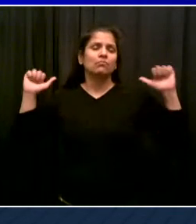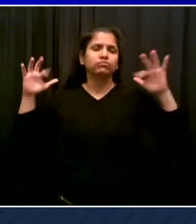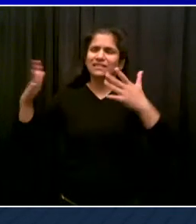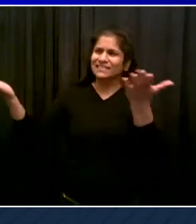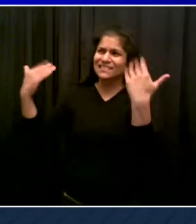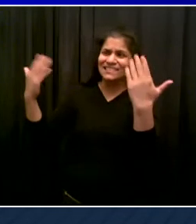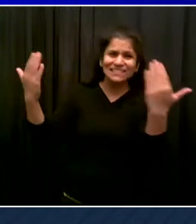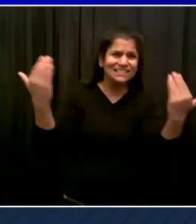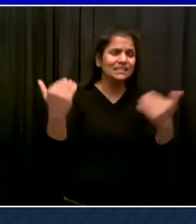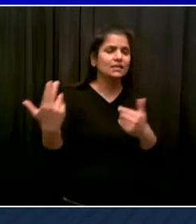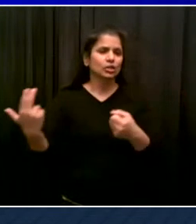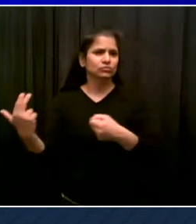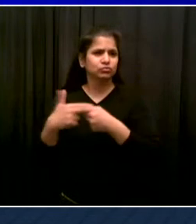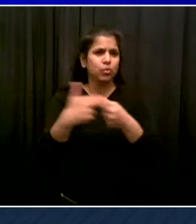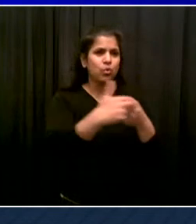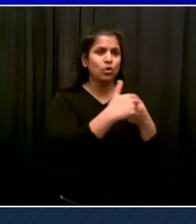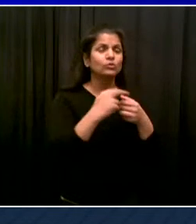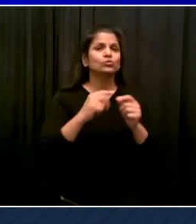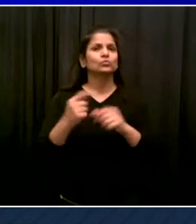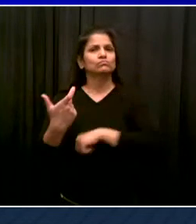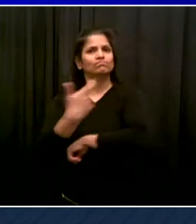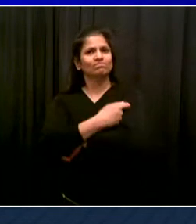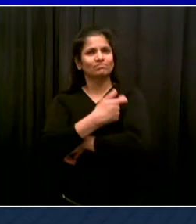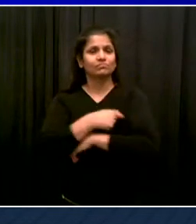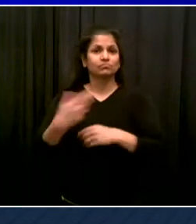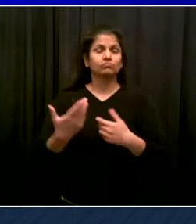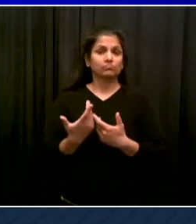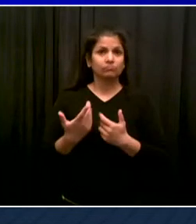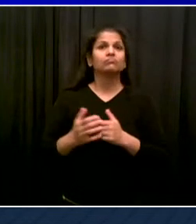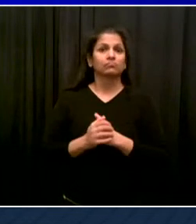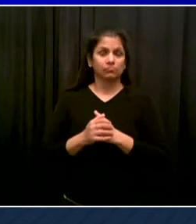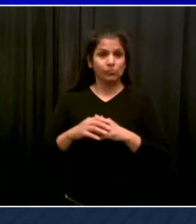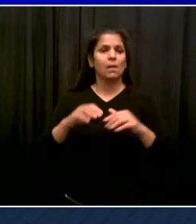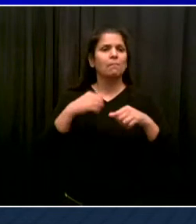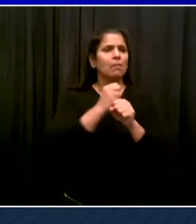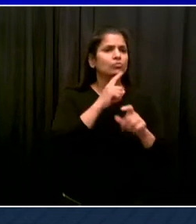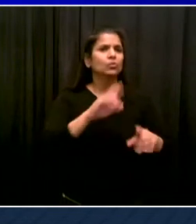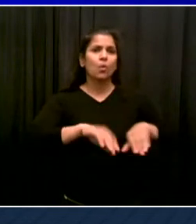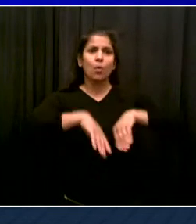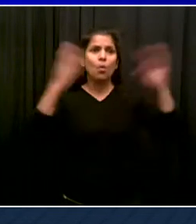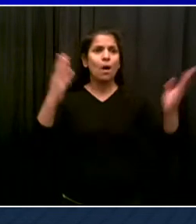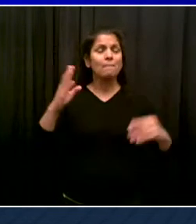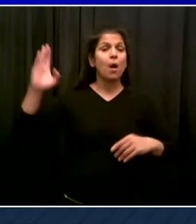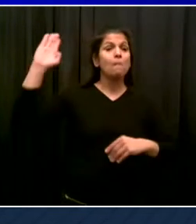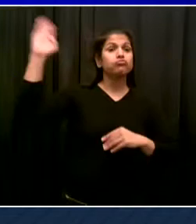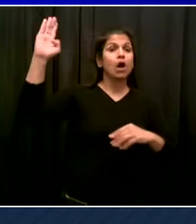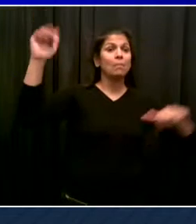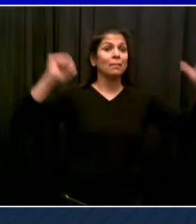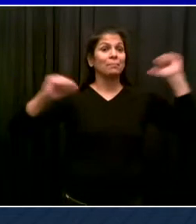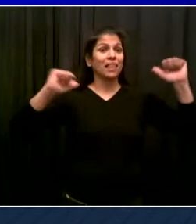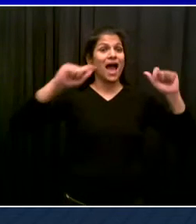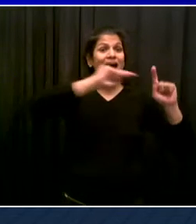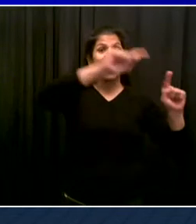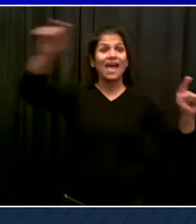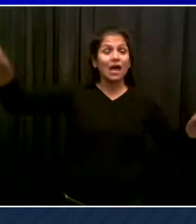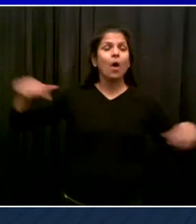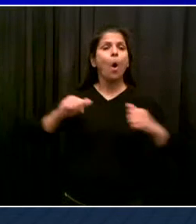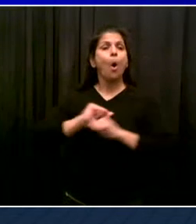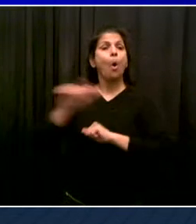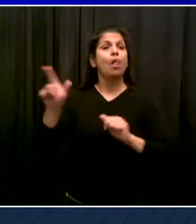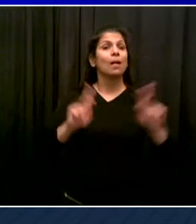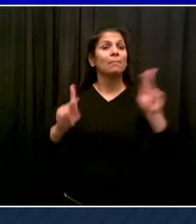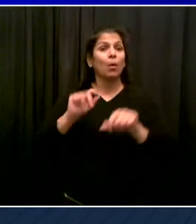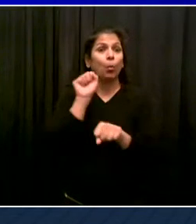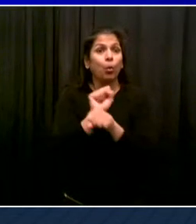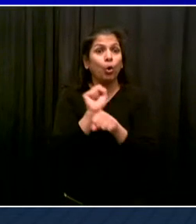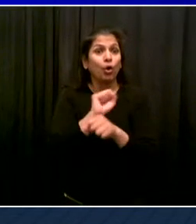arts. And making sure that folks are protected so they can come back and do this great work is so